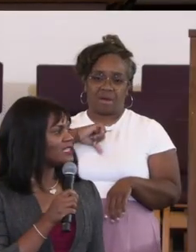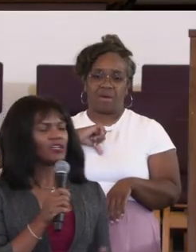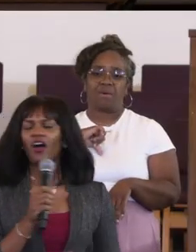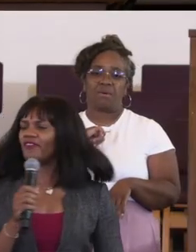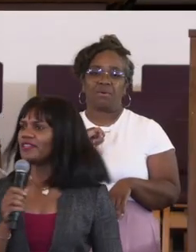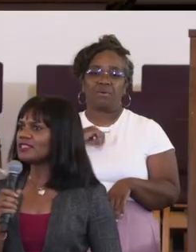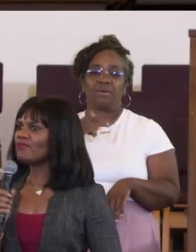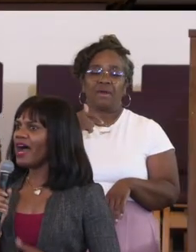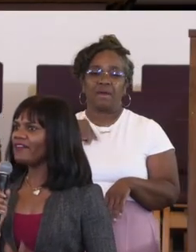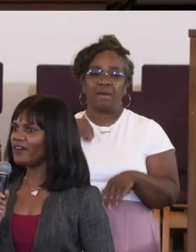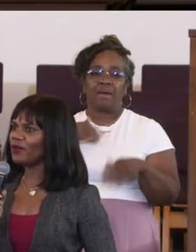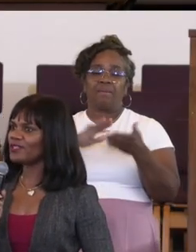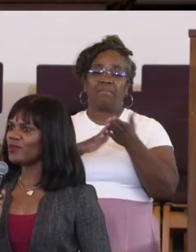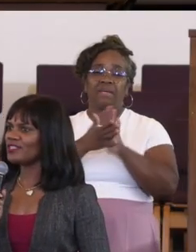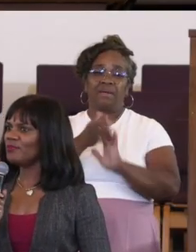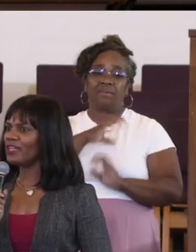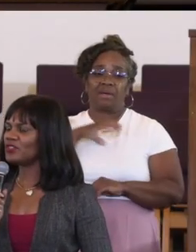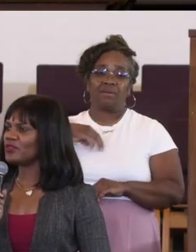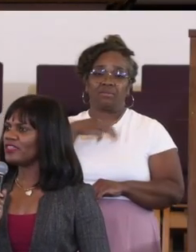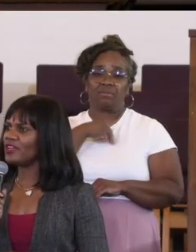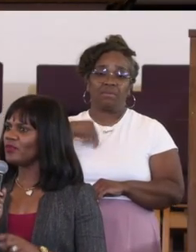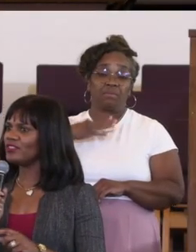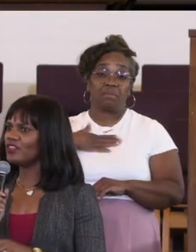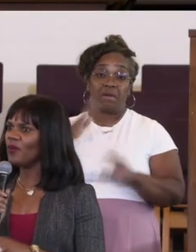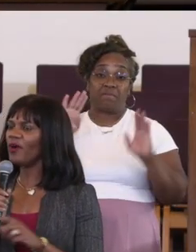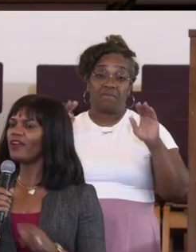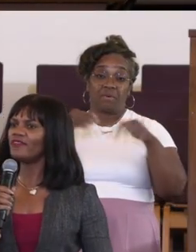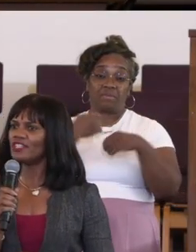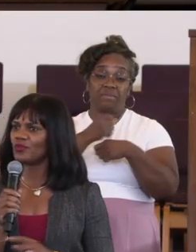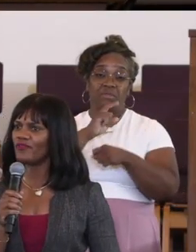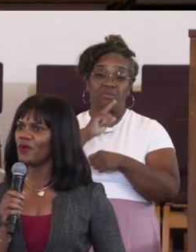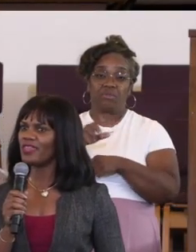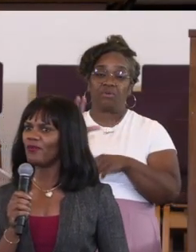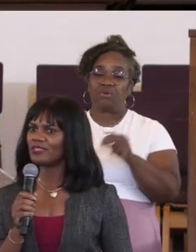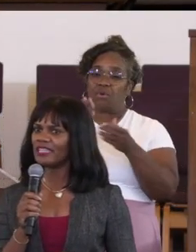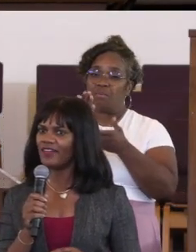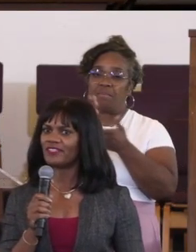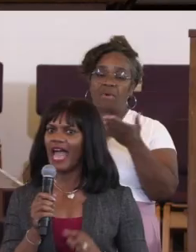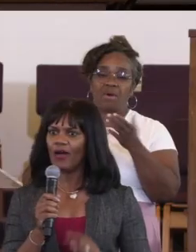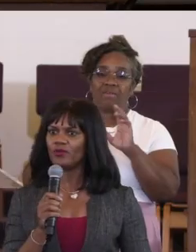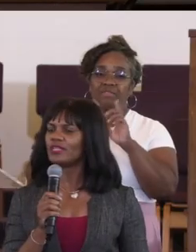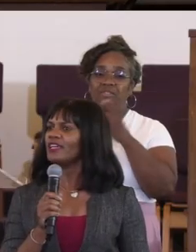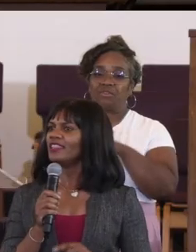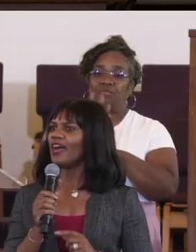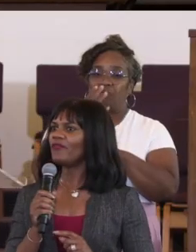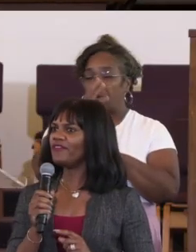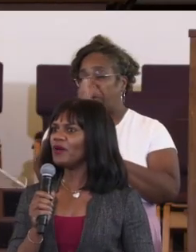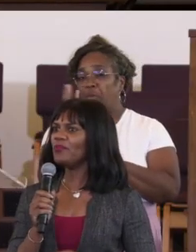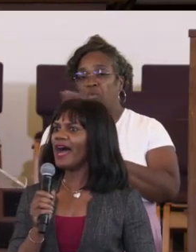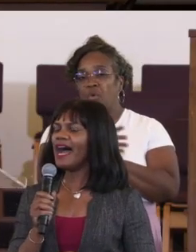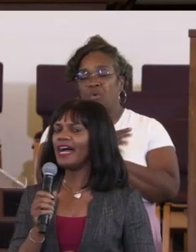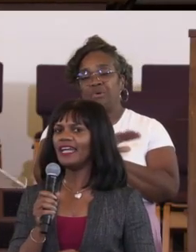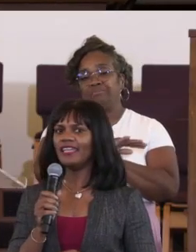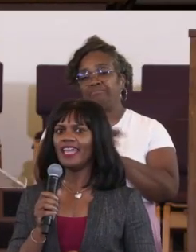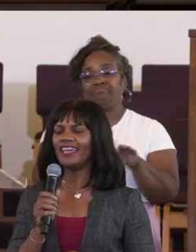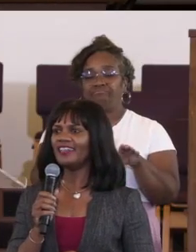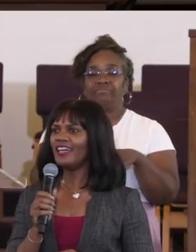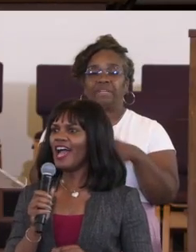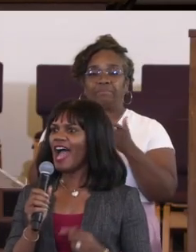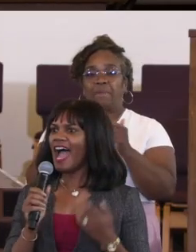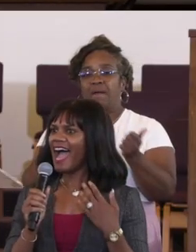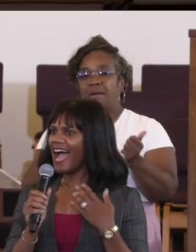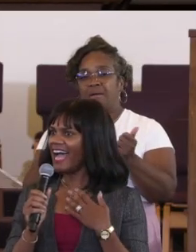I took office, my focus was to make sure that there was no part of District 4 that was left out, that felt behind.